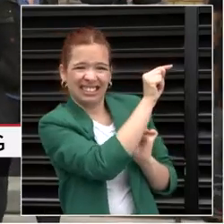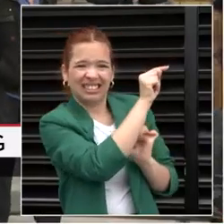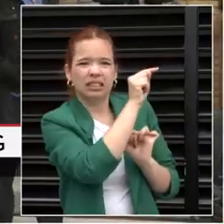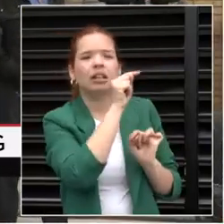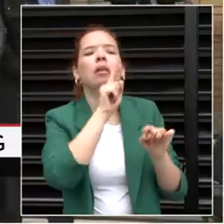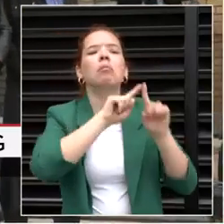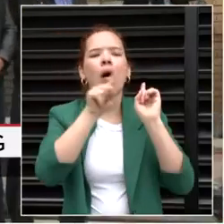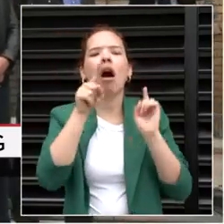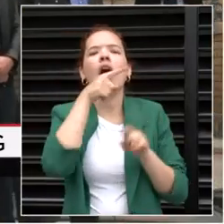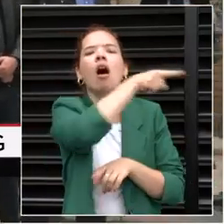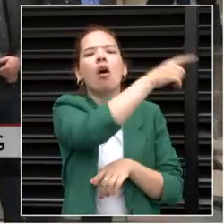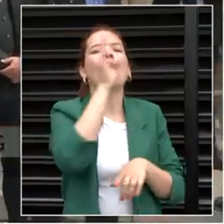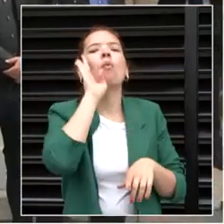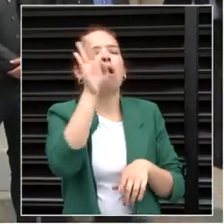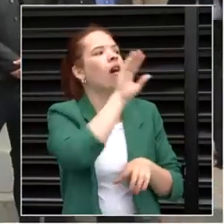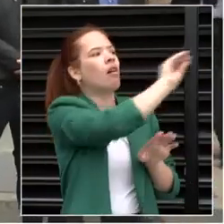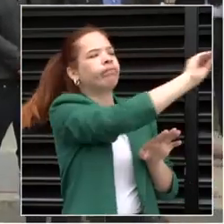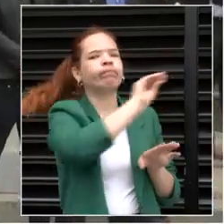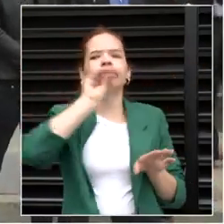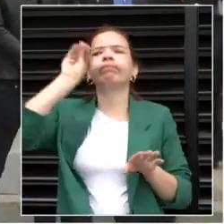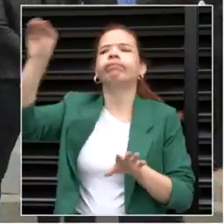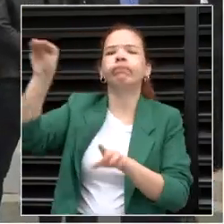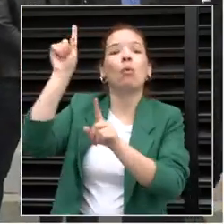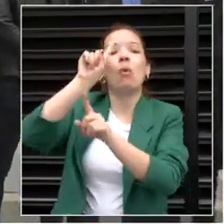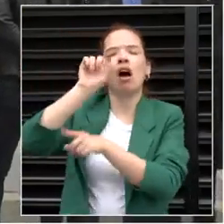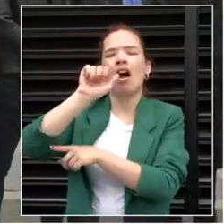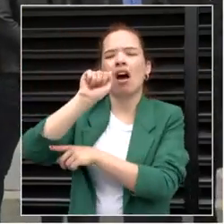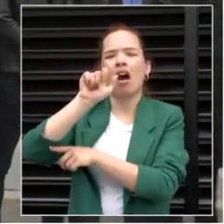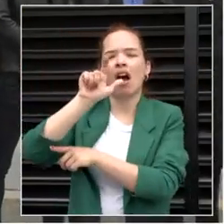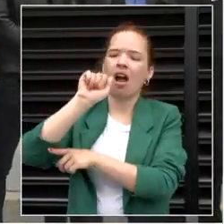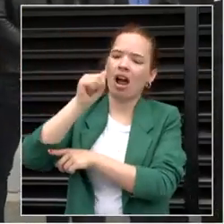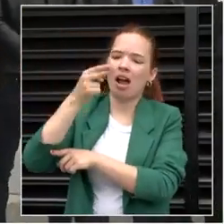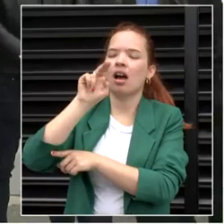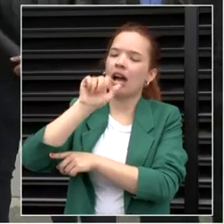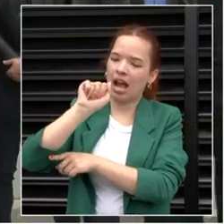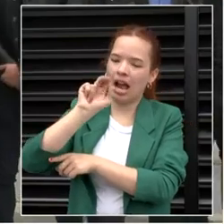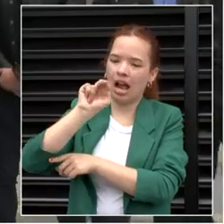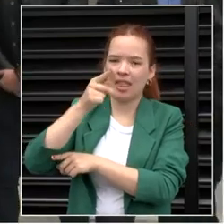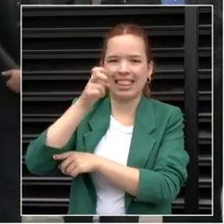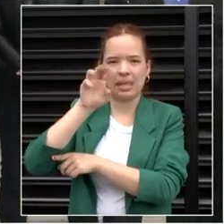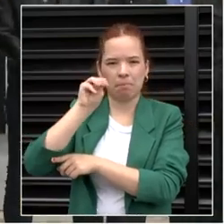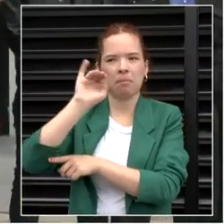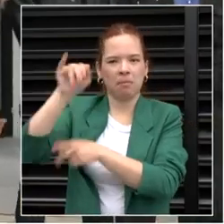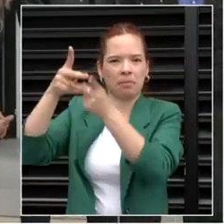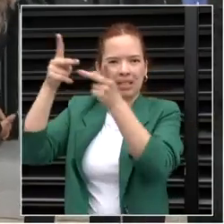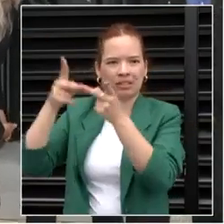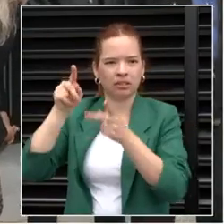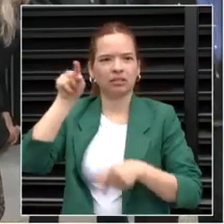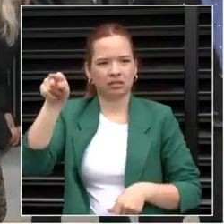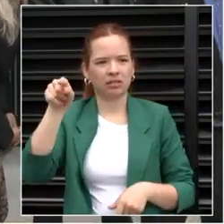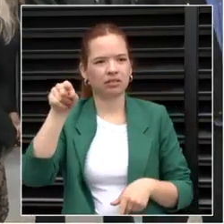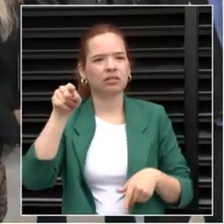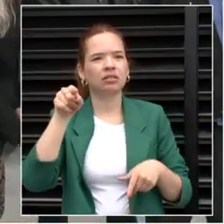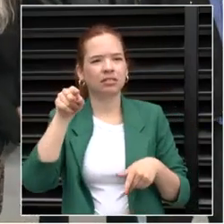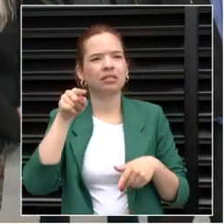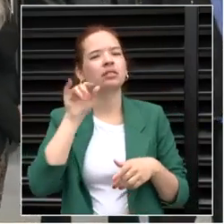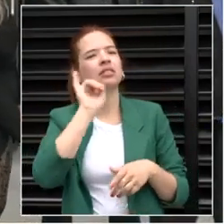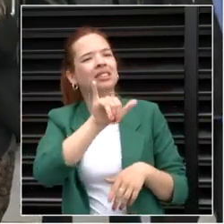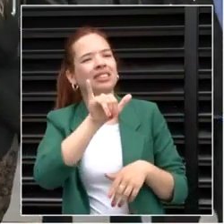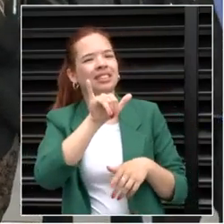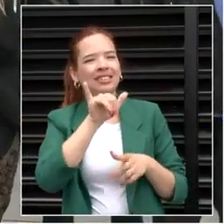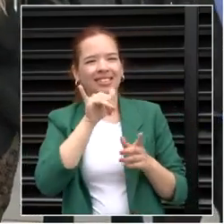everyone can go see it. There's a lot of Easter eggs in there. Our late sound man, pieces